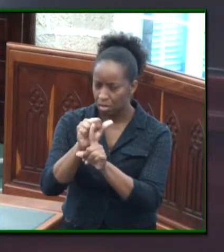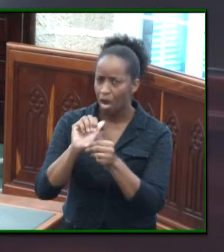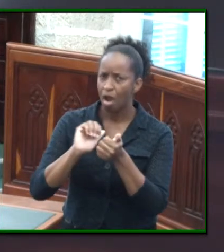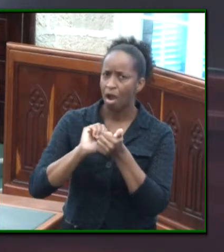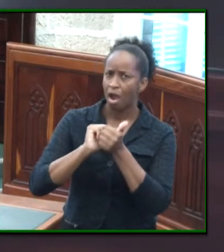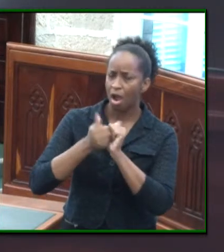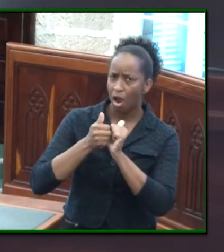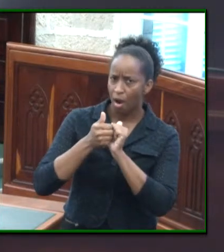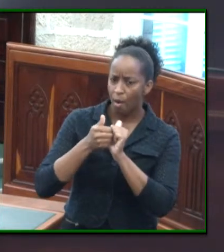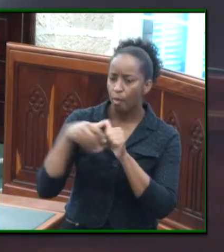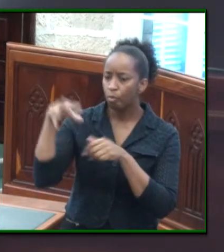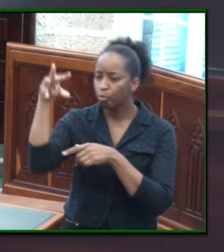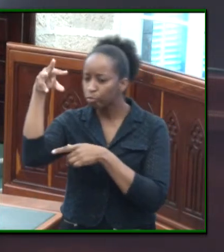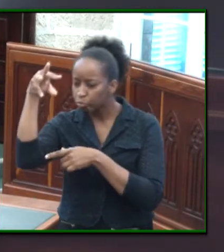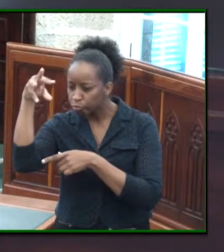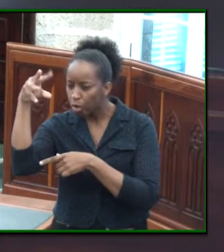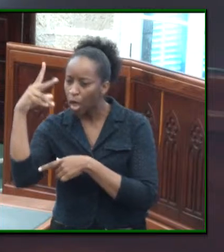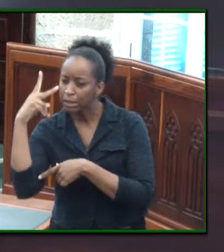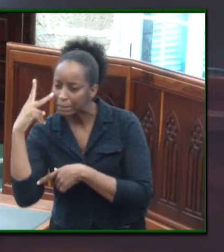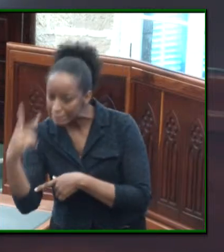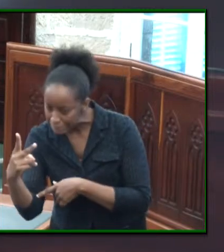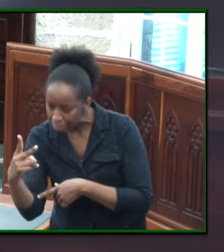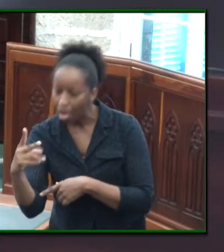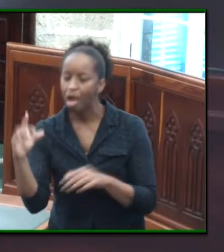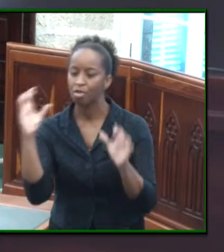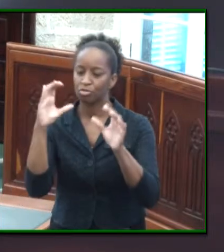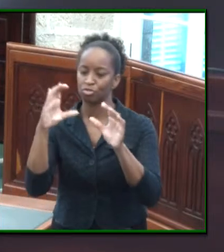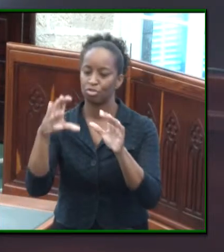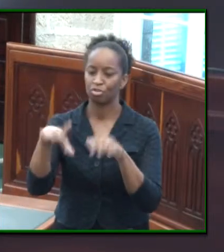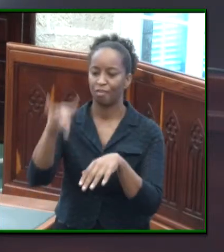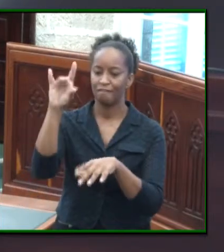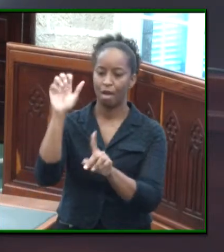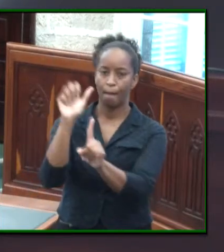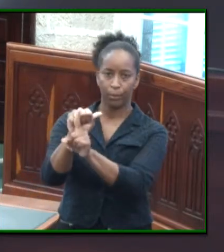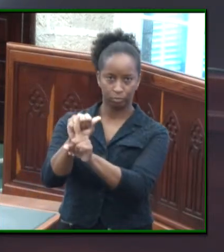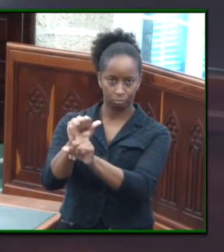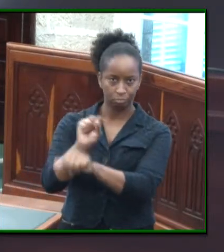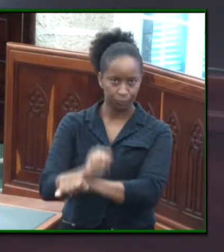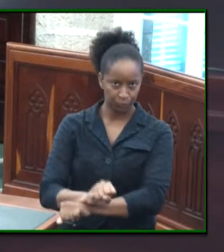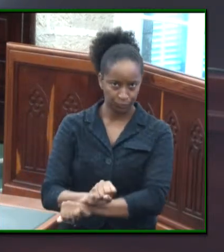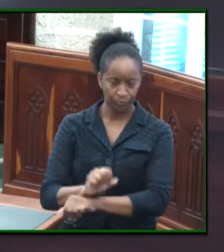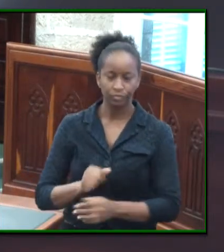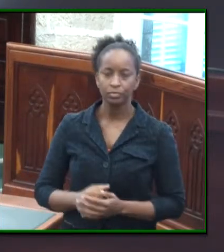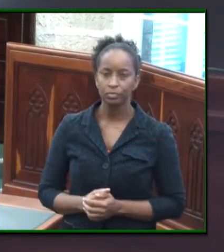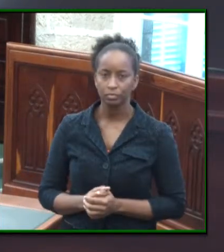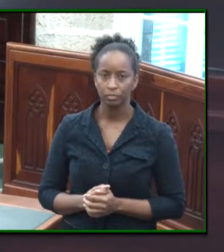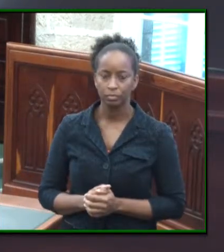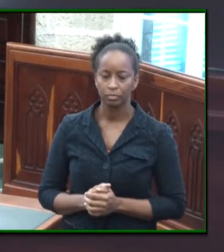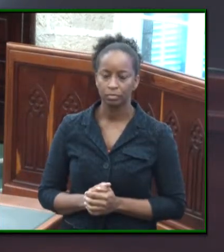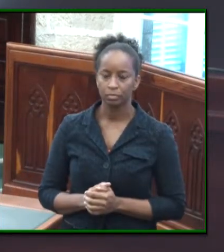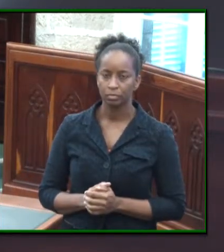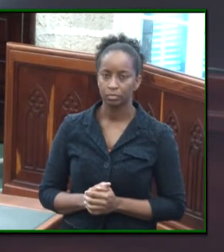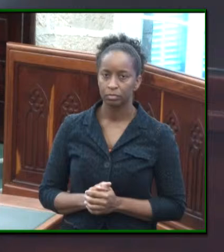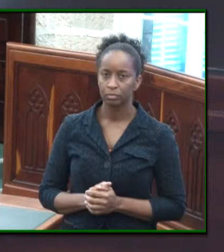are heavily, overly so on the presence of police officers.